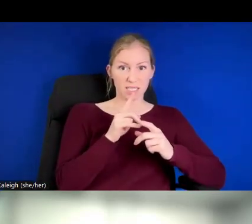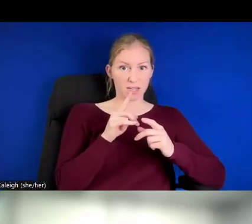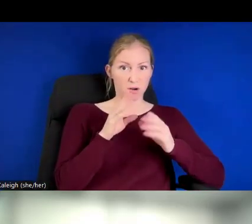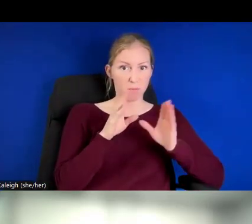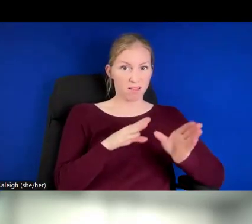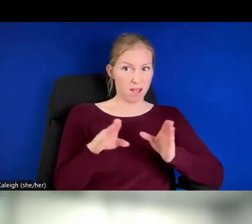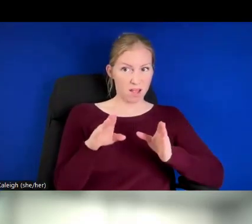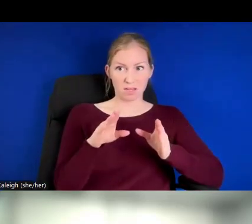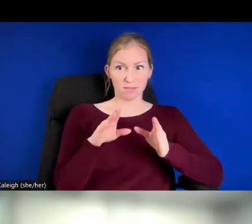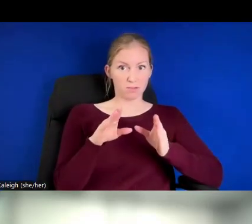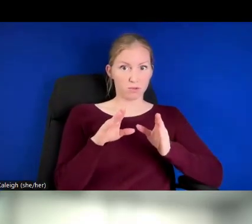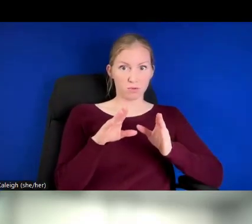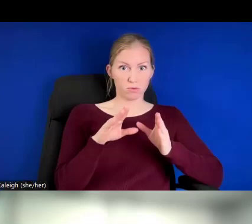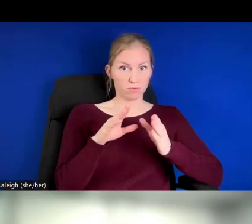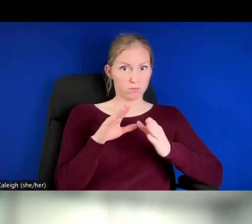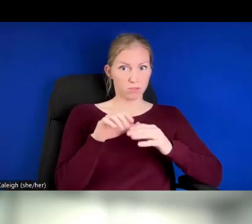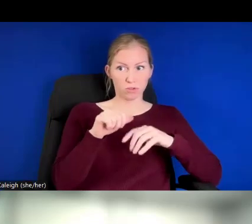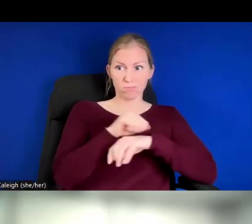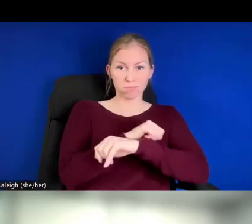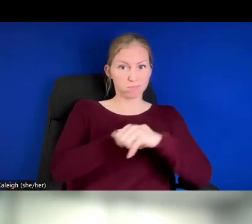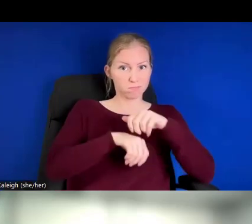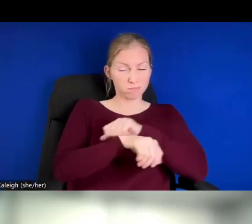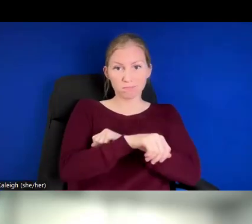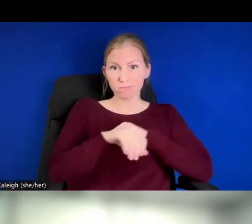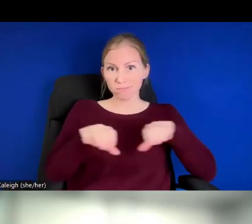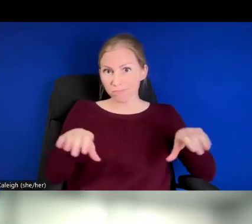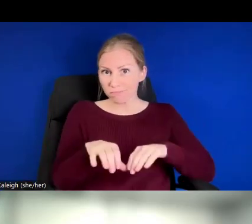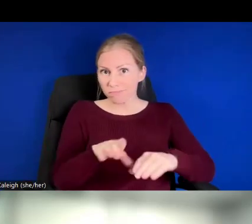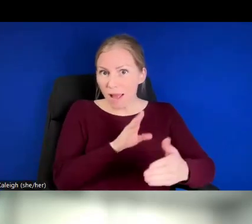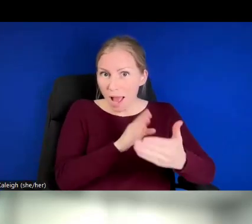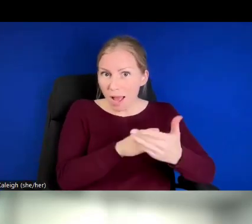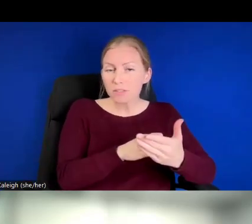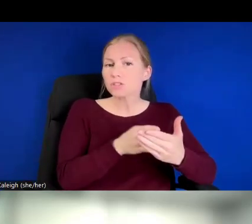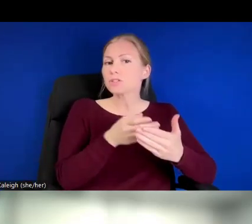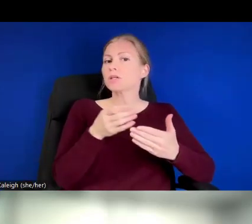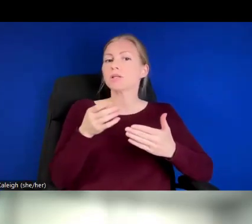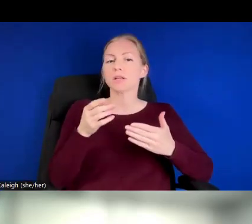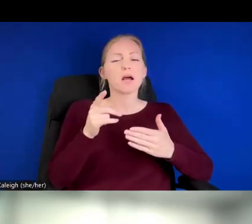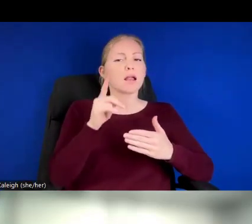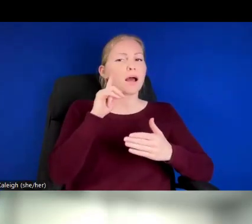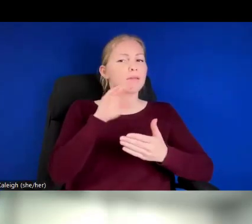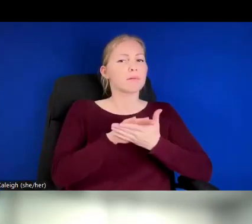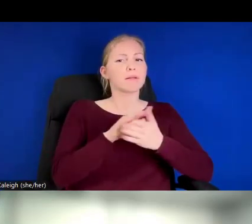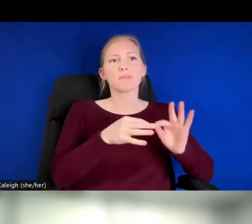action. And I believe this is related to that question of